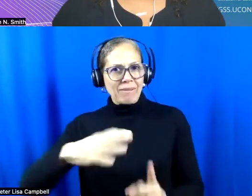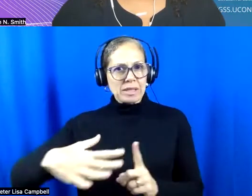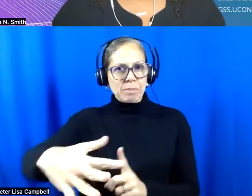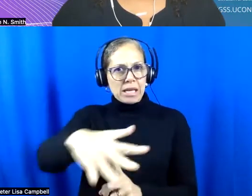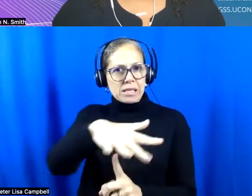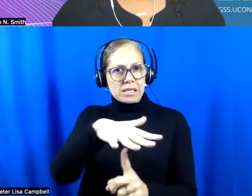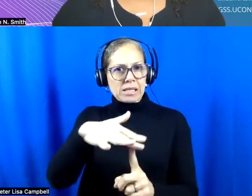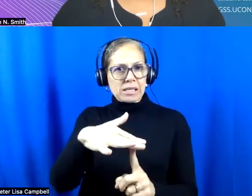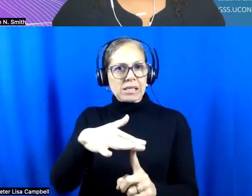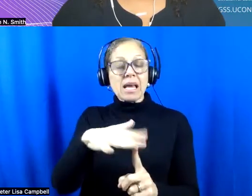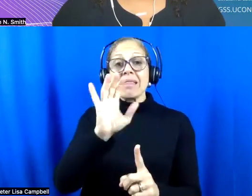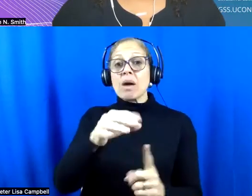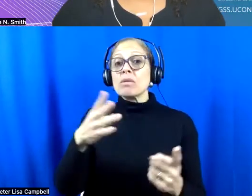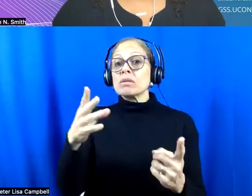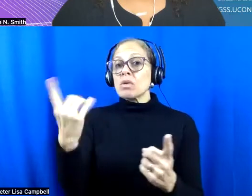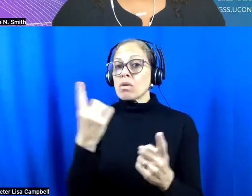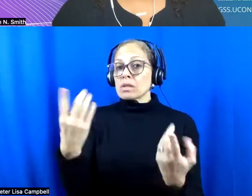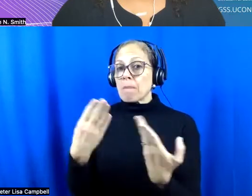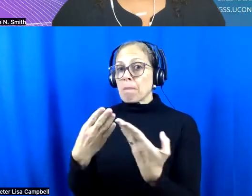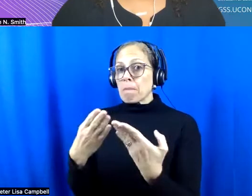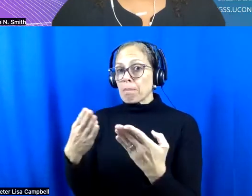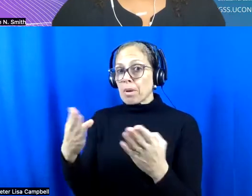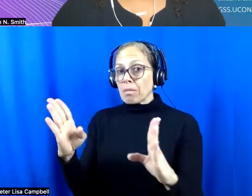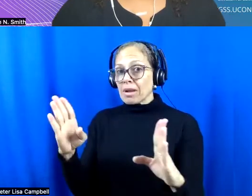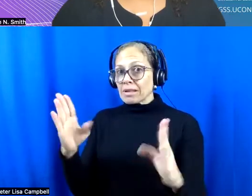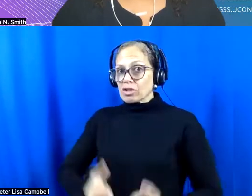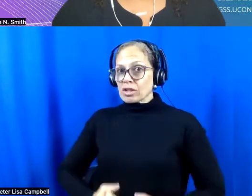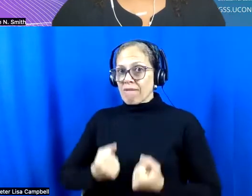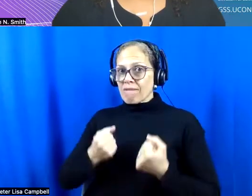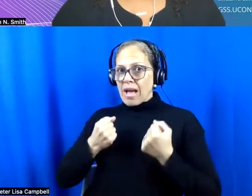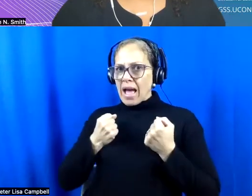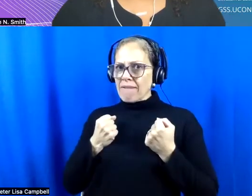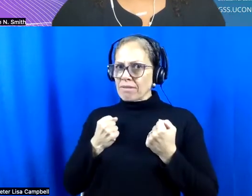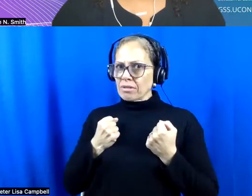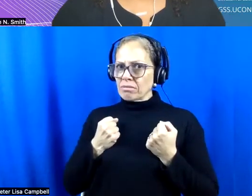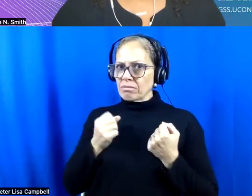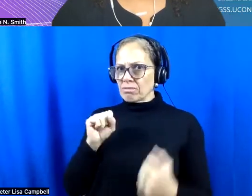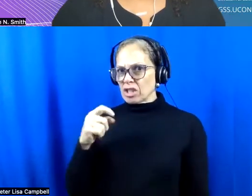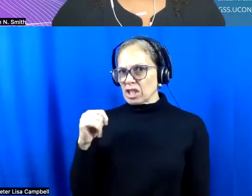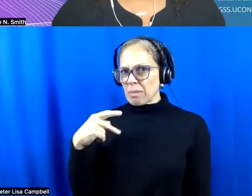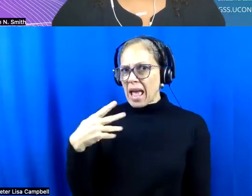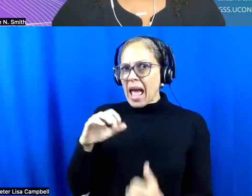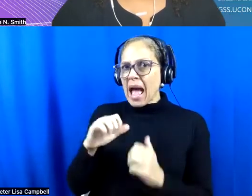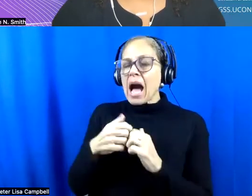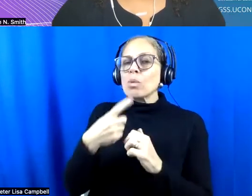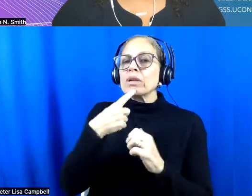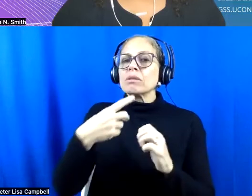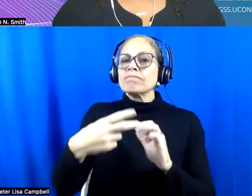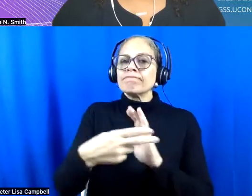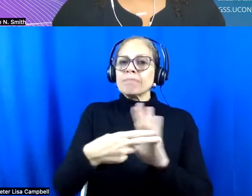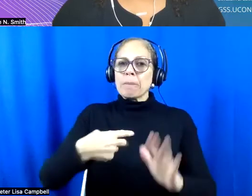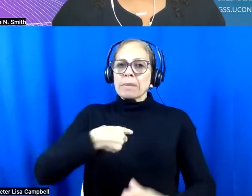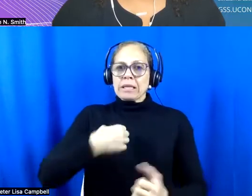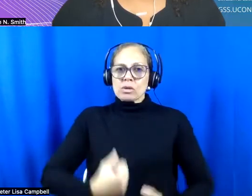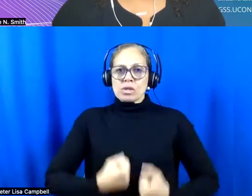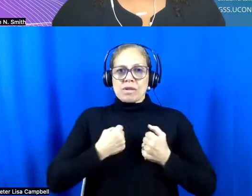had was also around public survivorship and what it means to, one, like claim the word survivor for